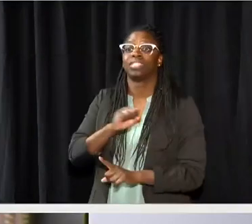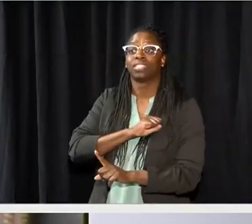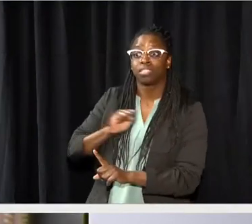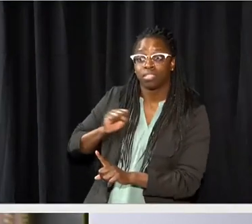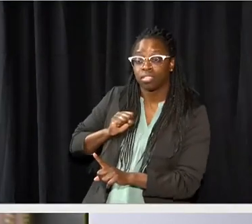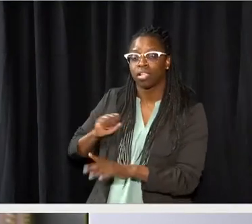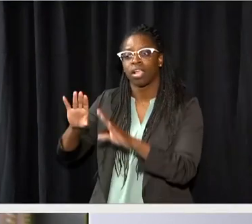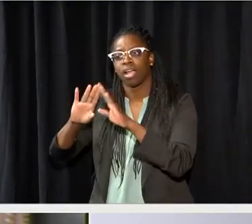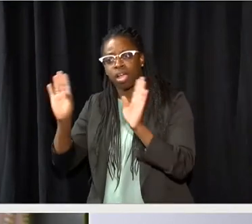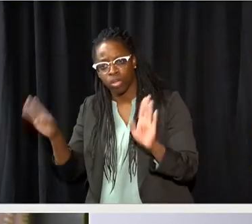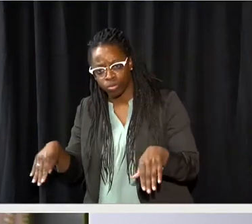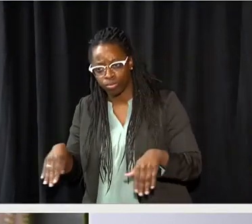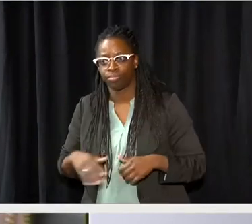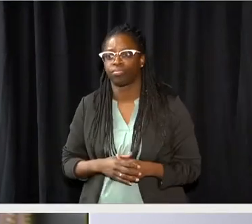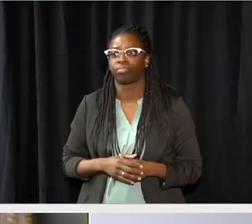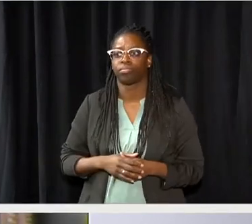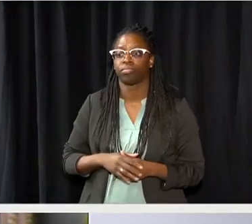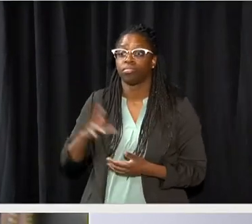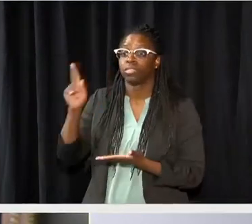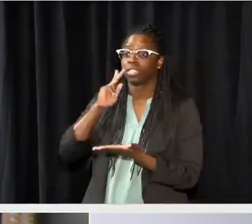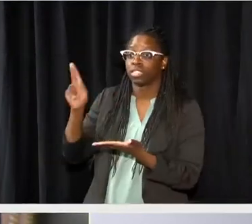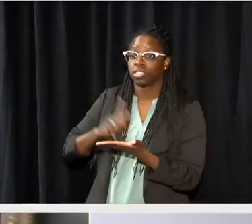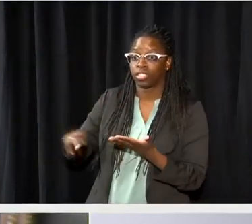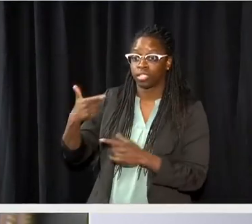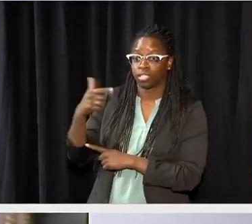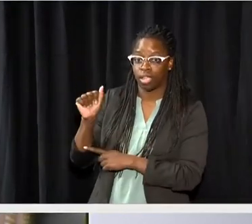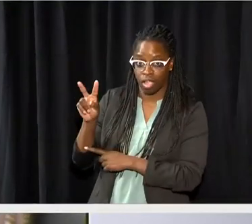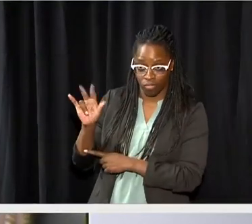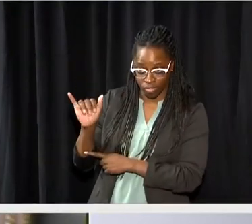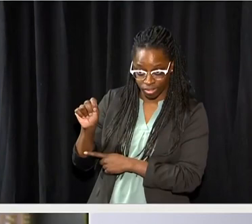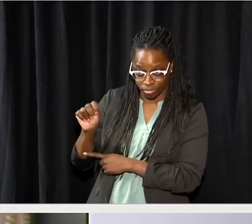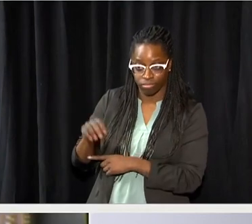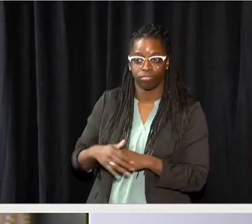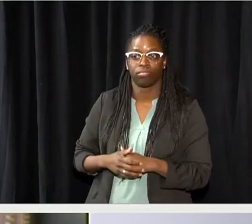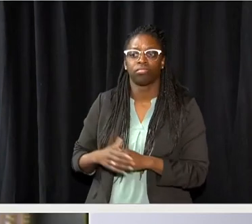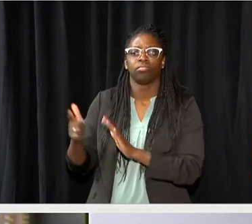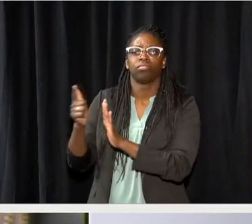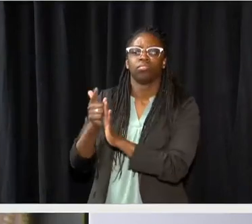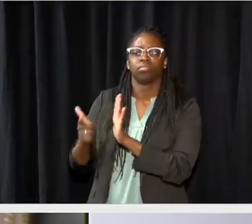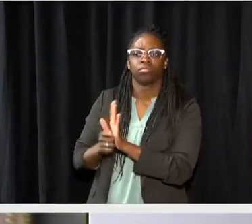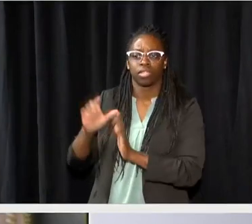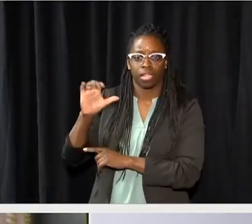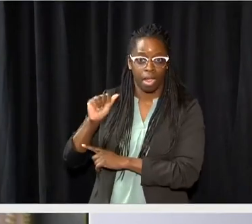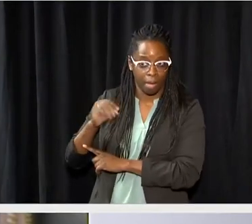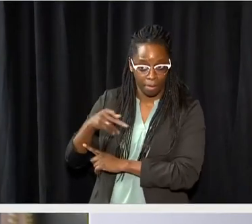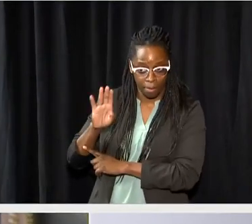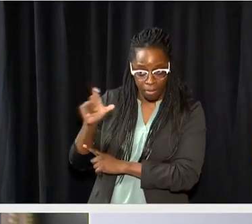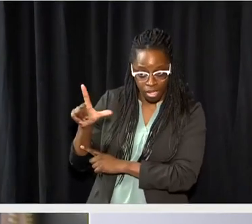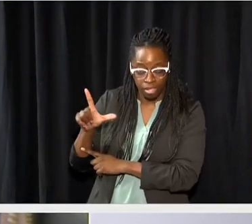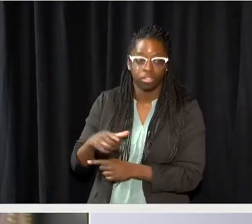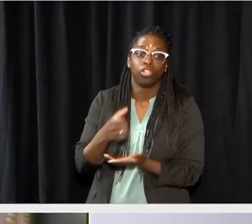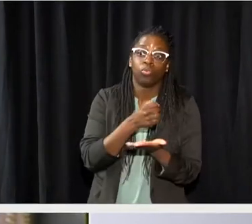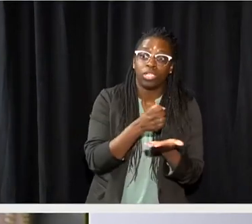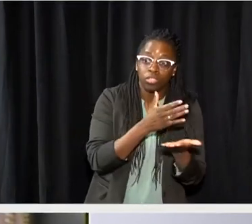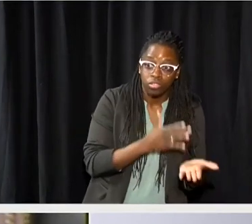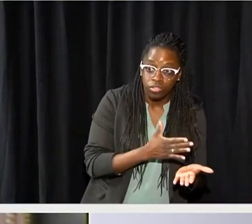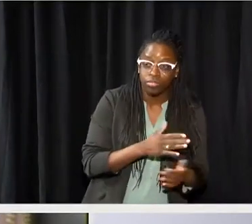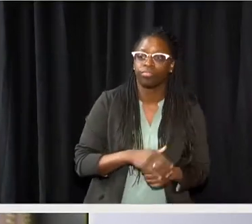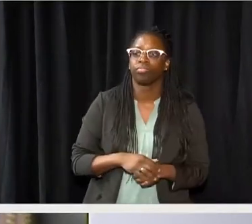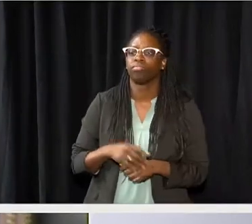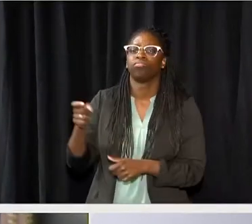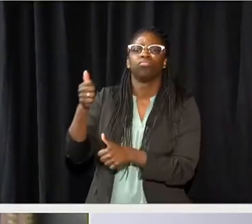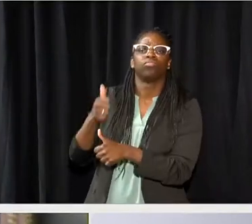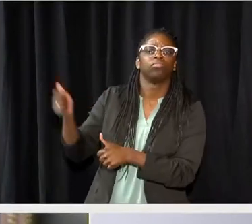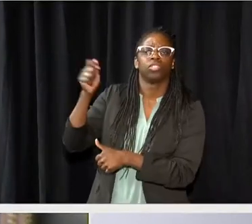House, Secretary Galvin, Attorney General Campbell, Treasurer Goldberg, Auditor DiSaglio,